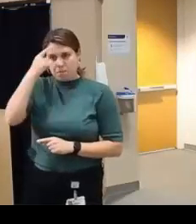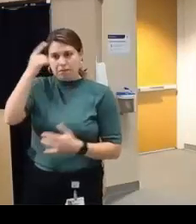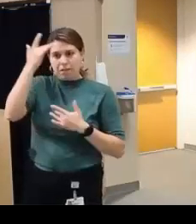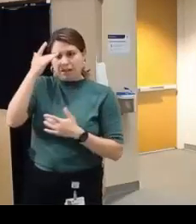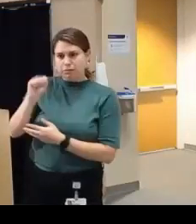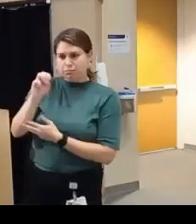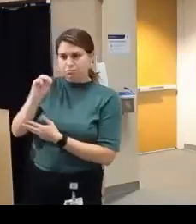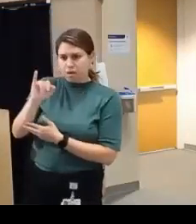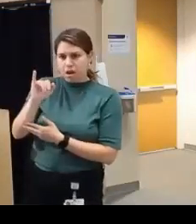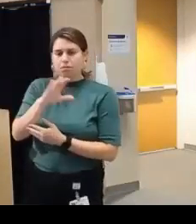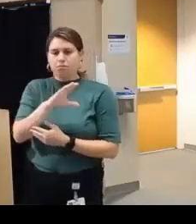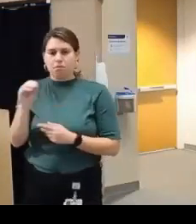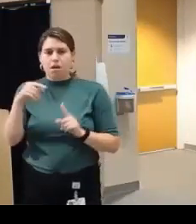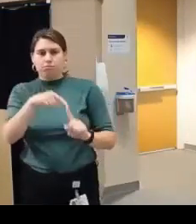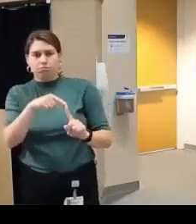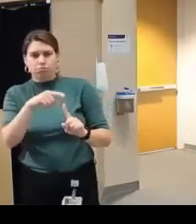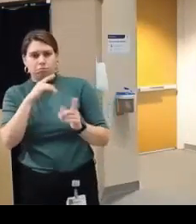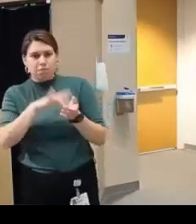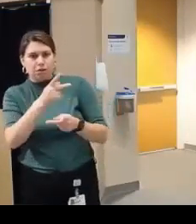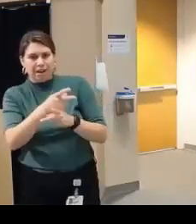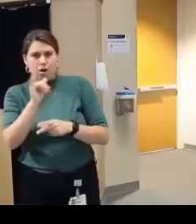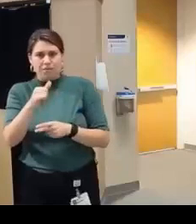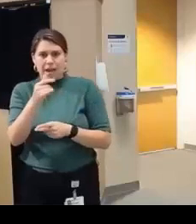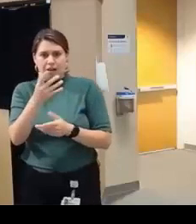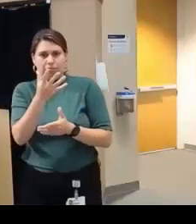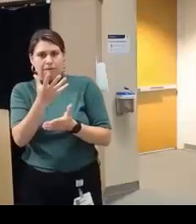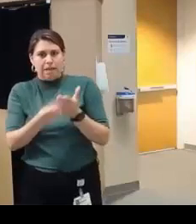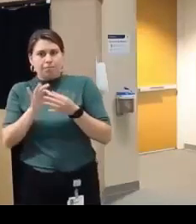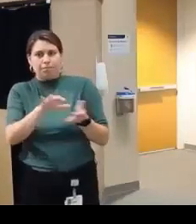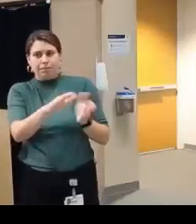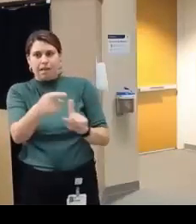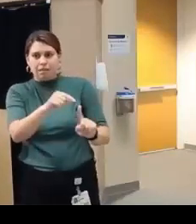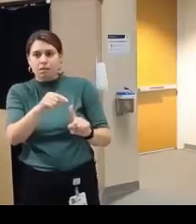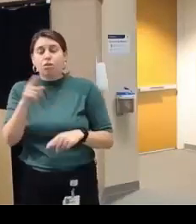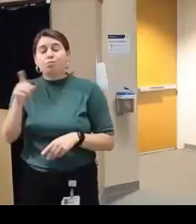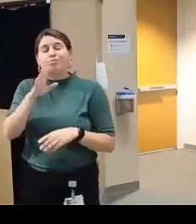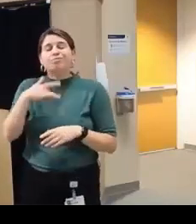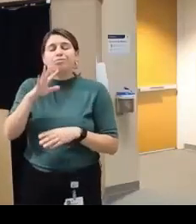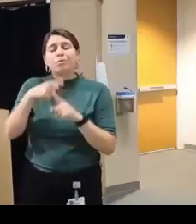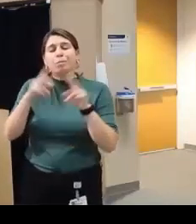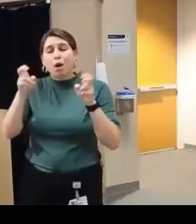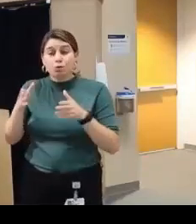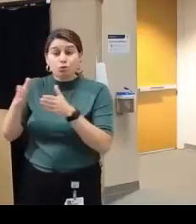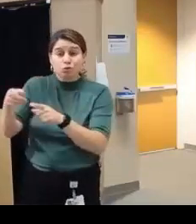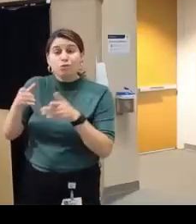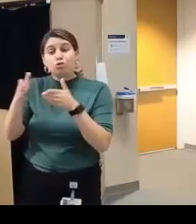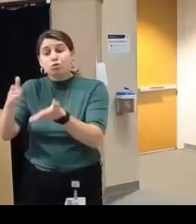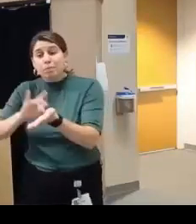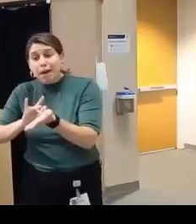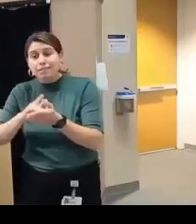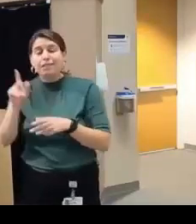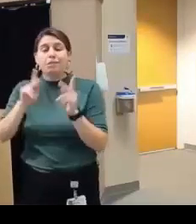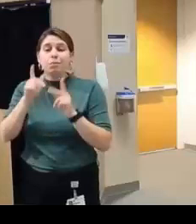And she's really provocative, and she talks to people who do this work on the streets, so street medicine, folks who have